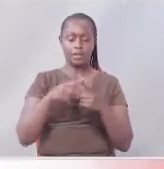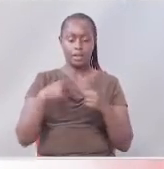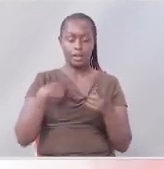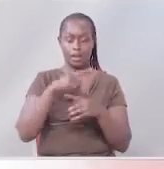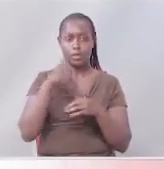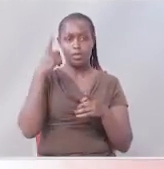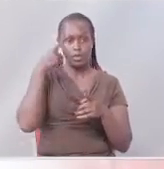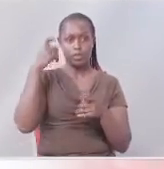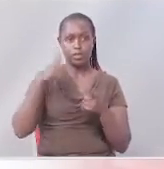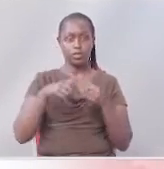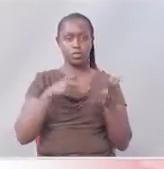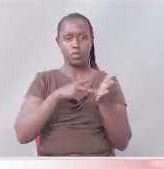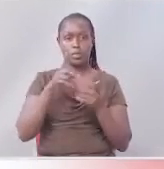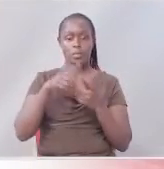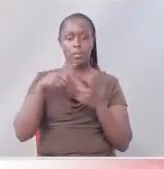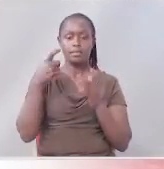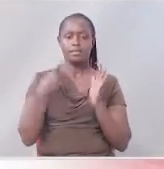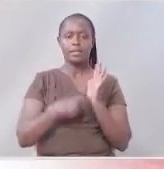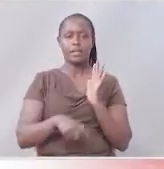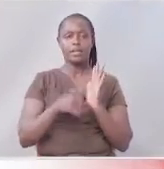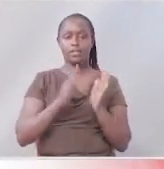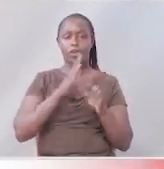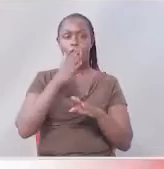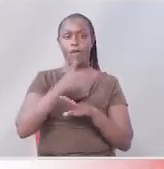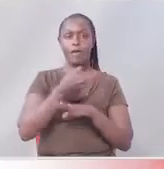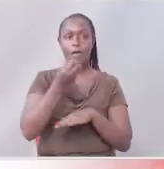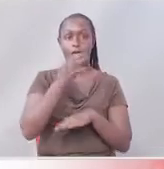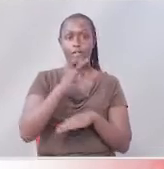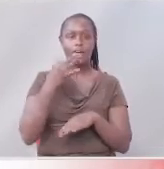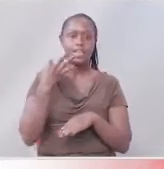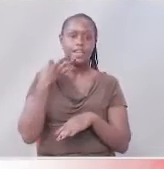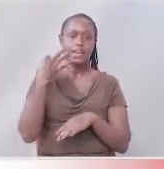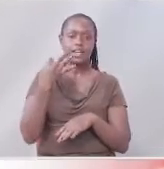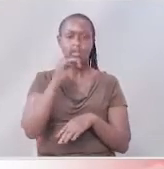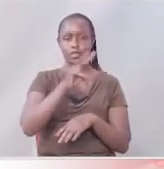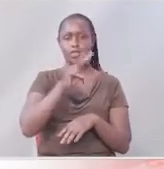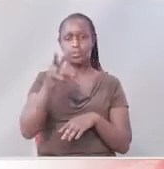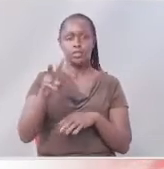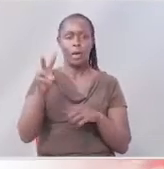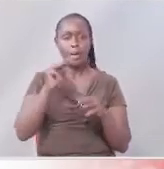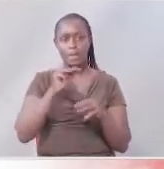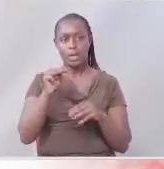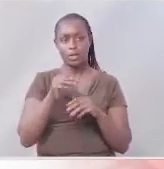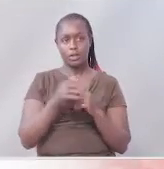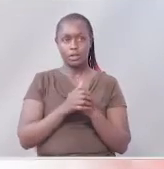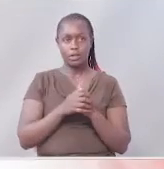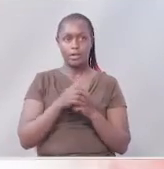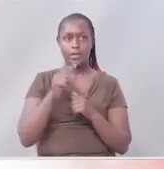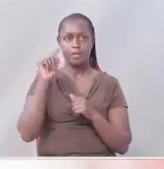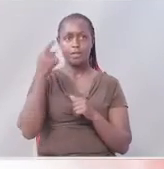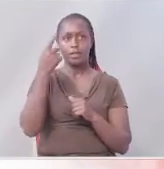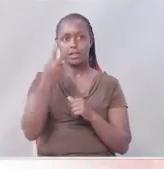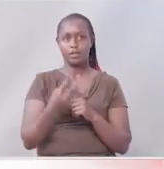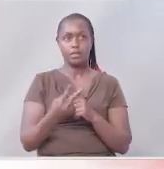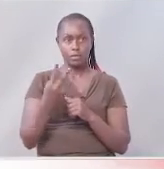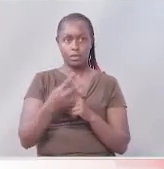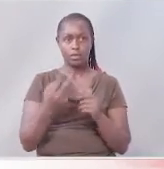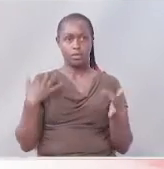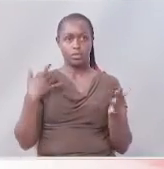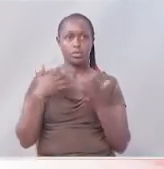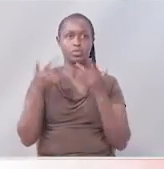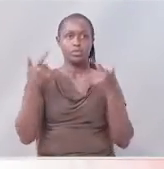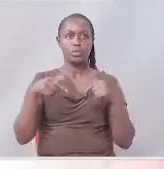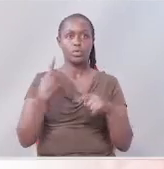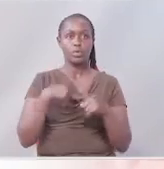defaulted on a tax repayment plan of 322 million shillings. 1st February 2022 to date, we